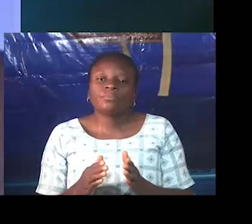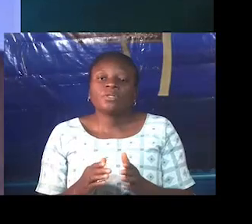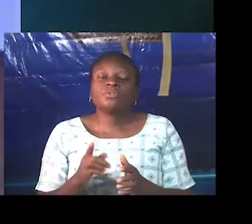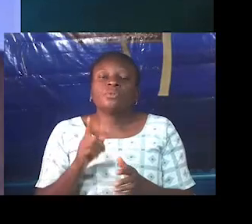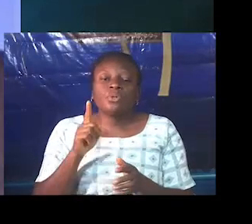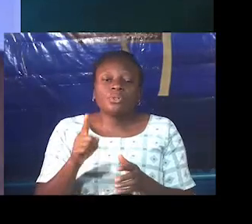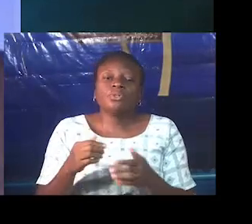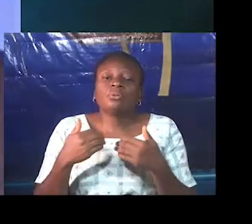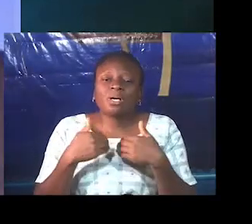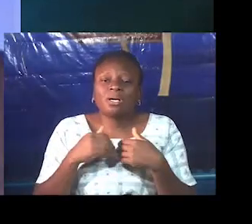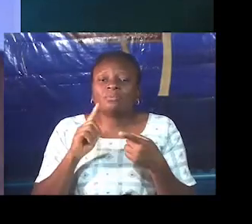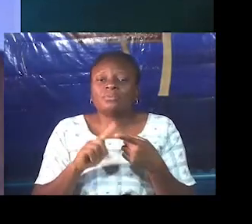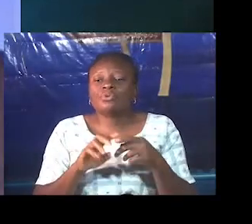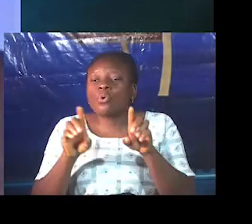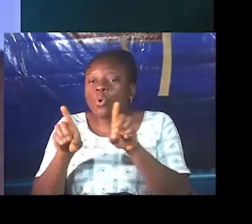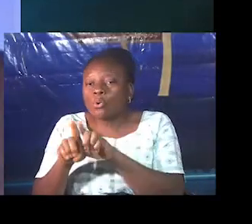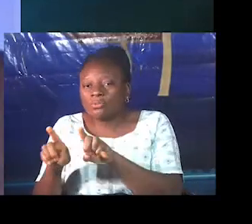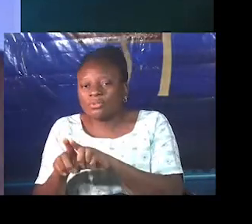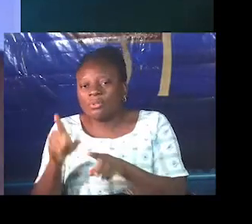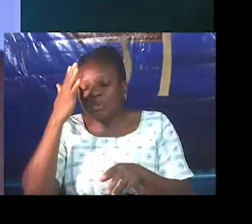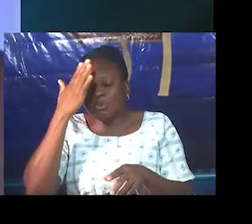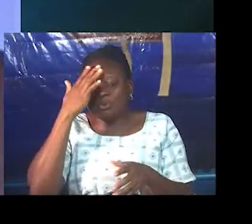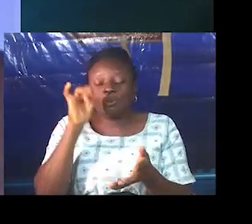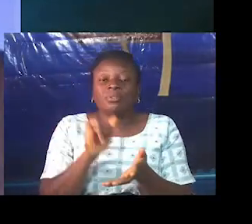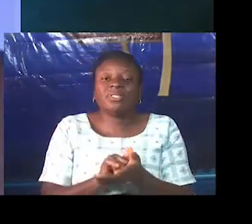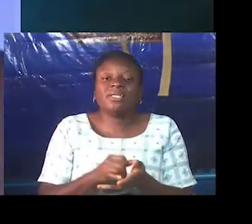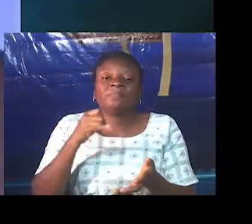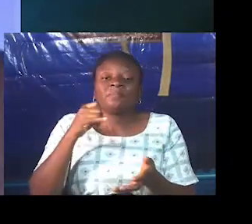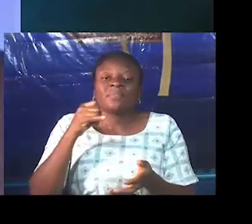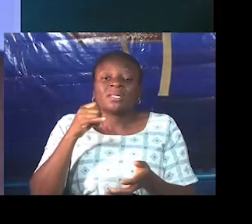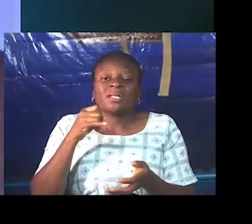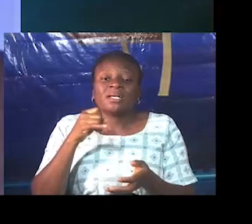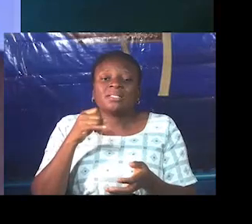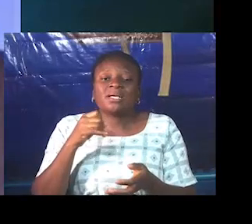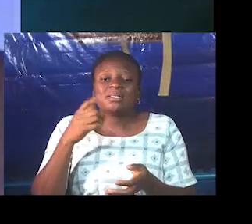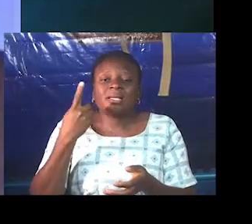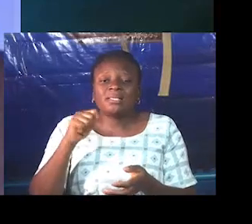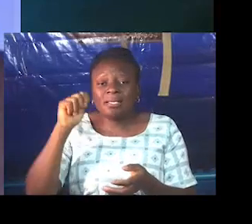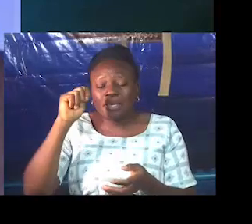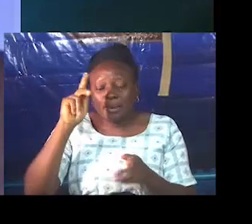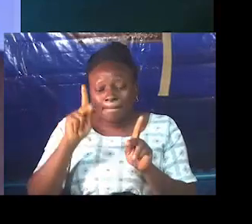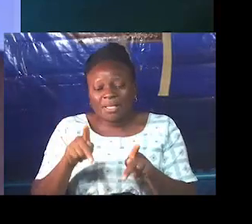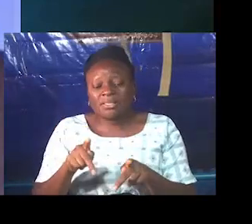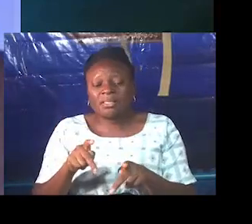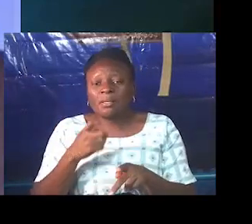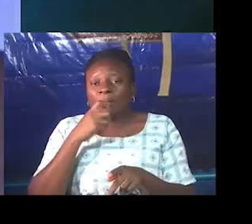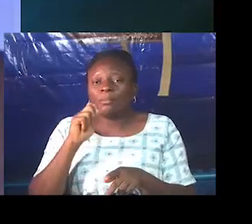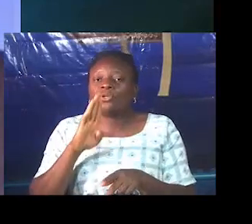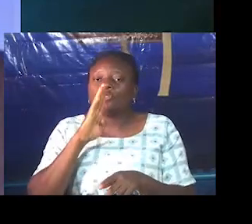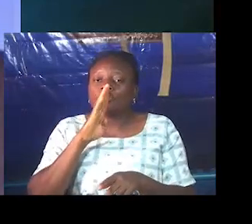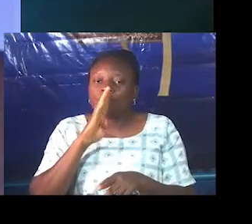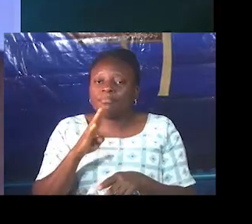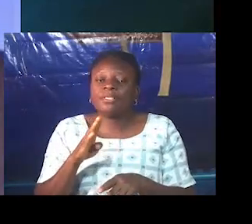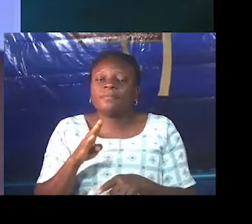weaned from parents and other relations. And what I want to say here is not that he has been isolated from